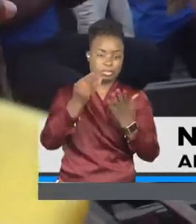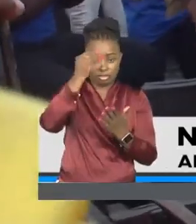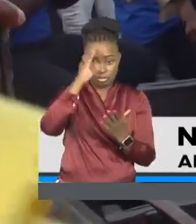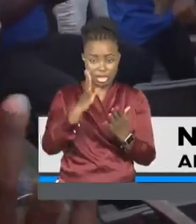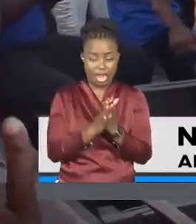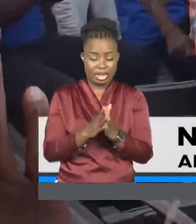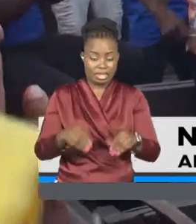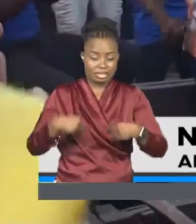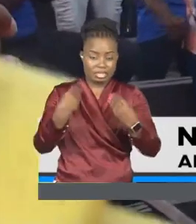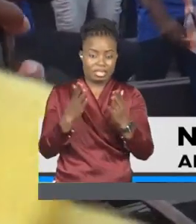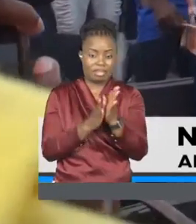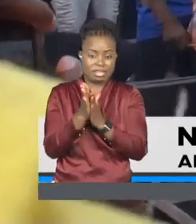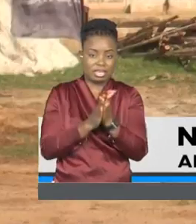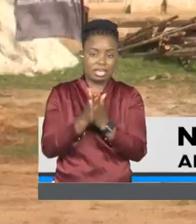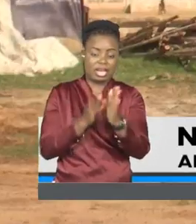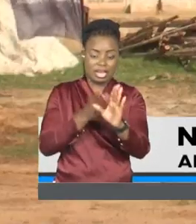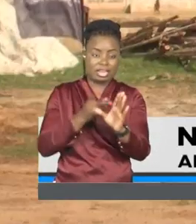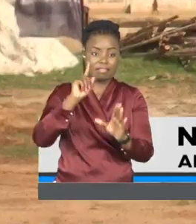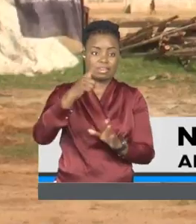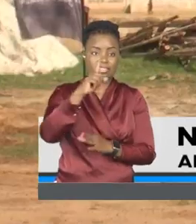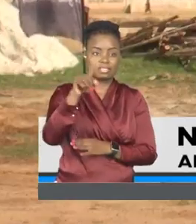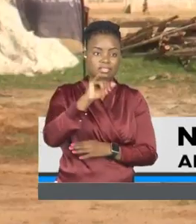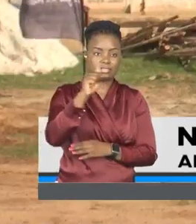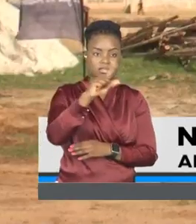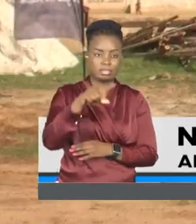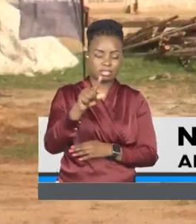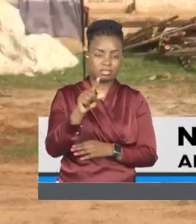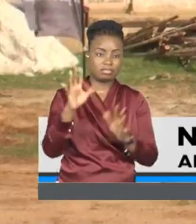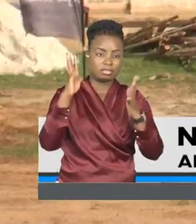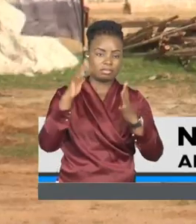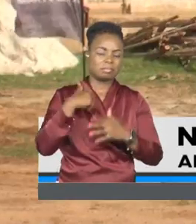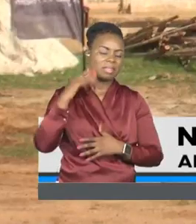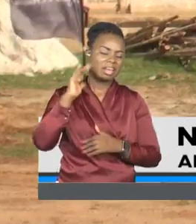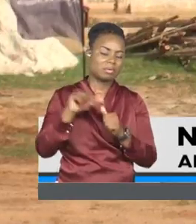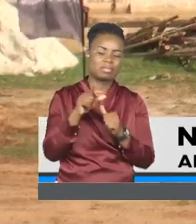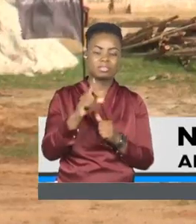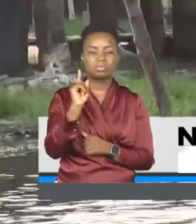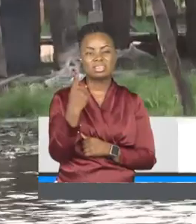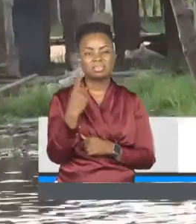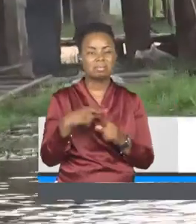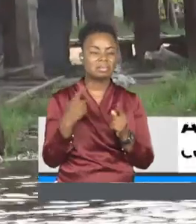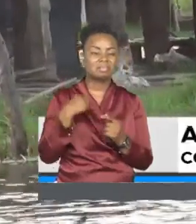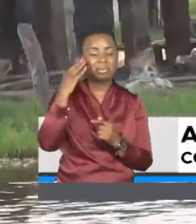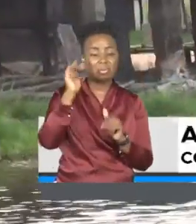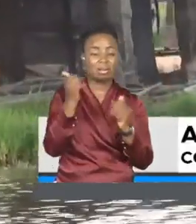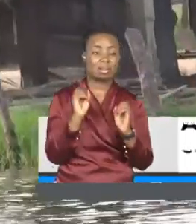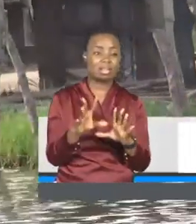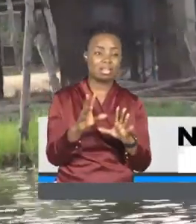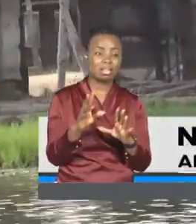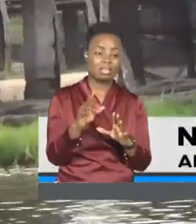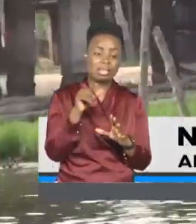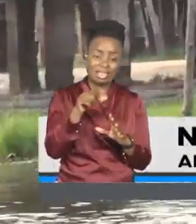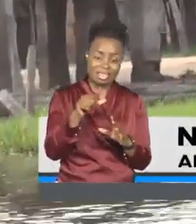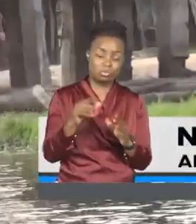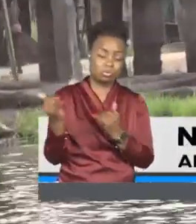about attending her first ever jazz festival. I heard about jazz once, but it doesn't ring a bell. The Nukuwe Jazz Festival was